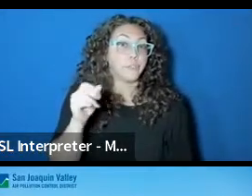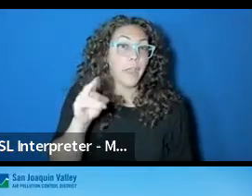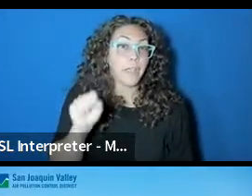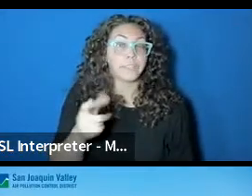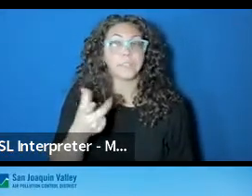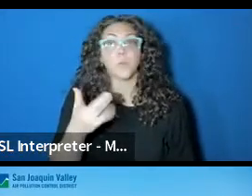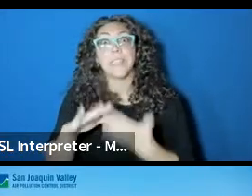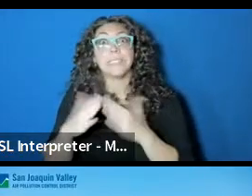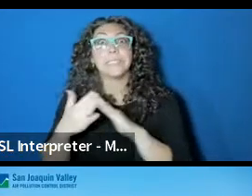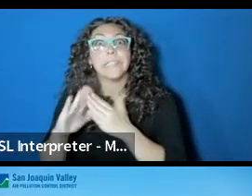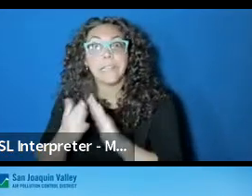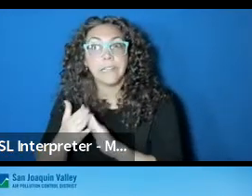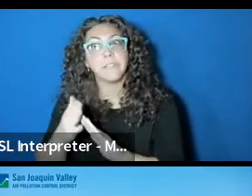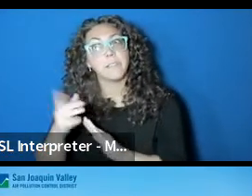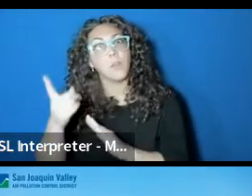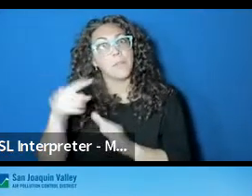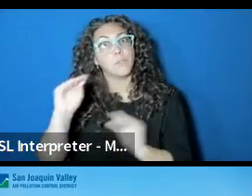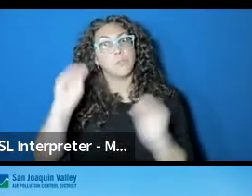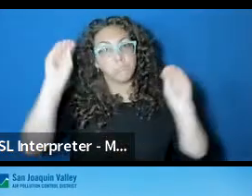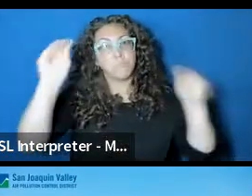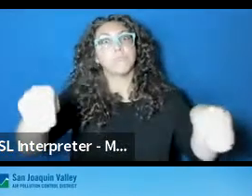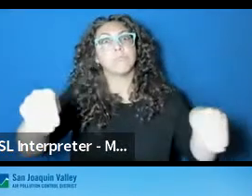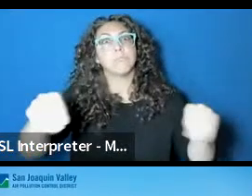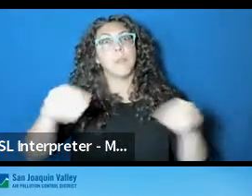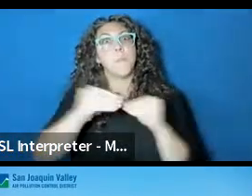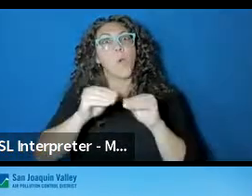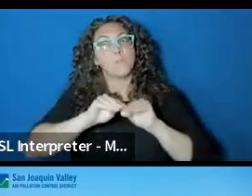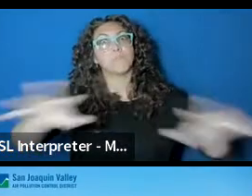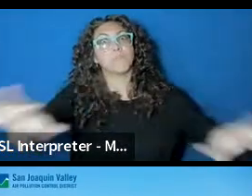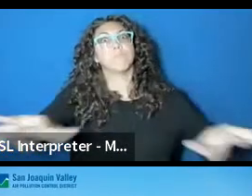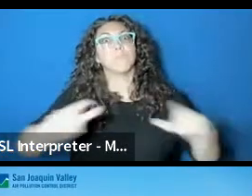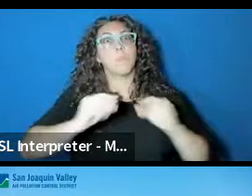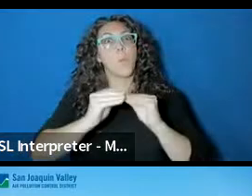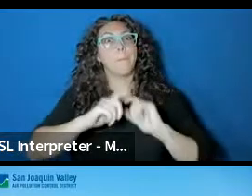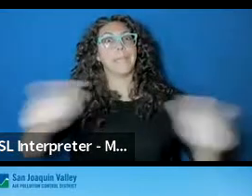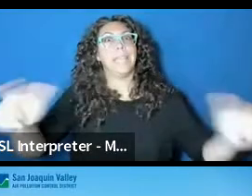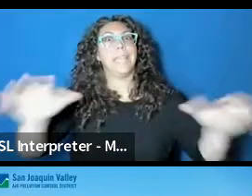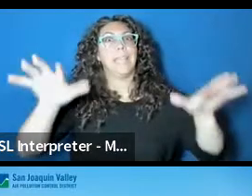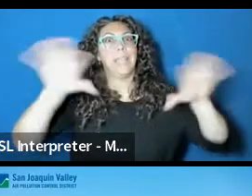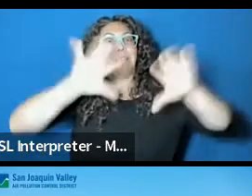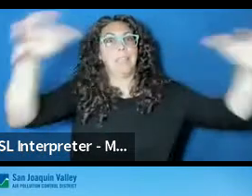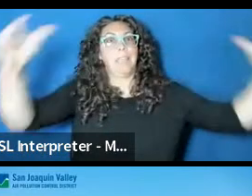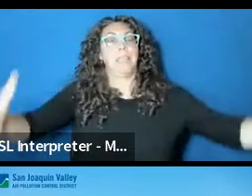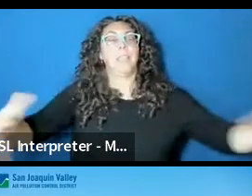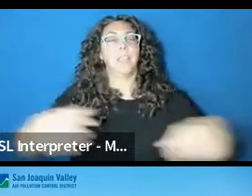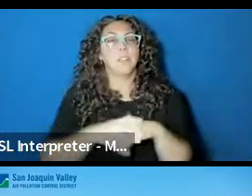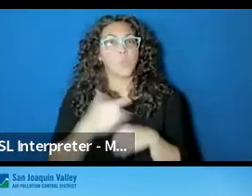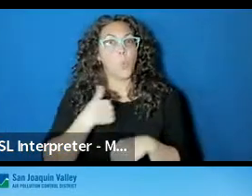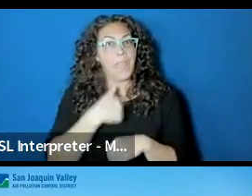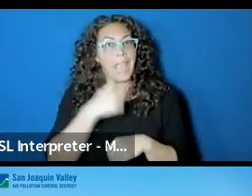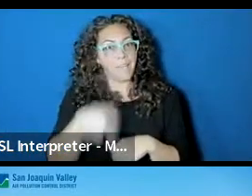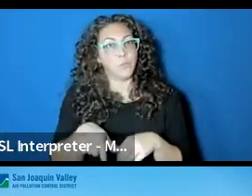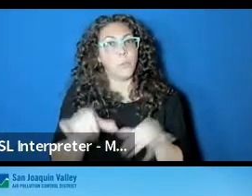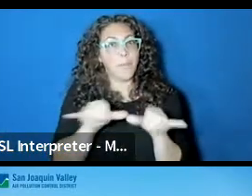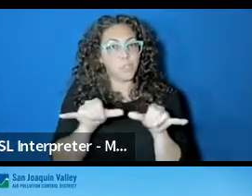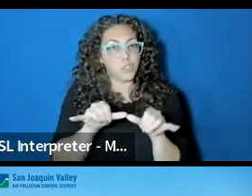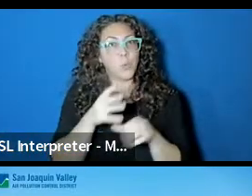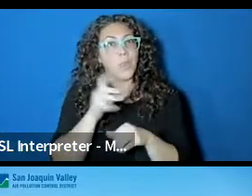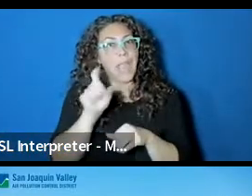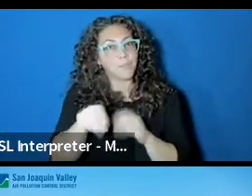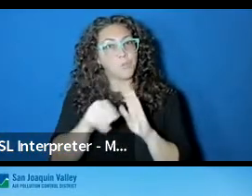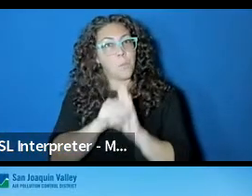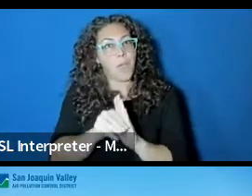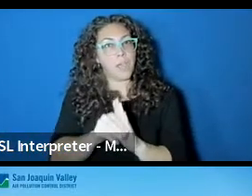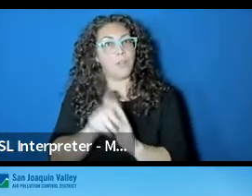scale. So big part of a chunk of this is actually doing some of that actual measurement and modeling work. As we were